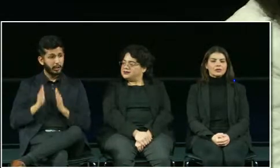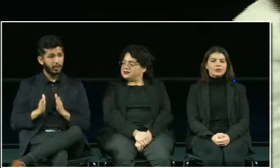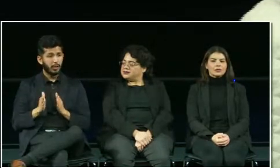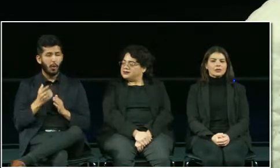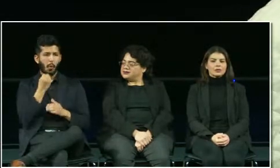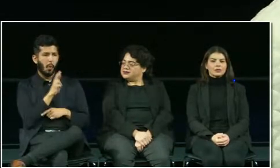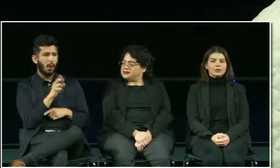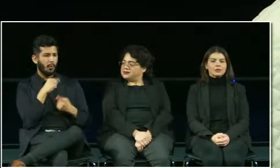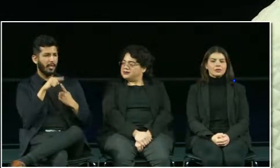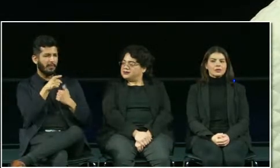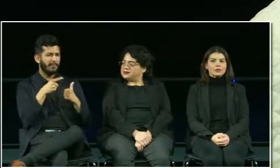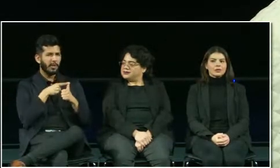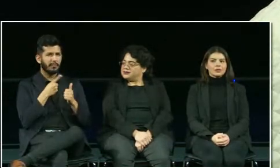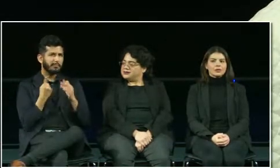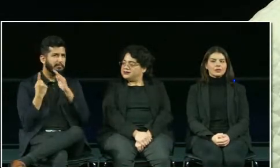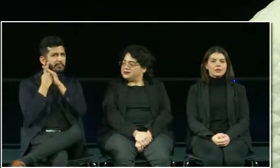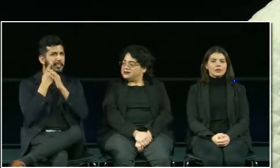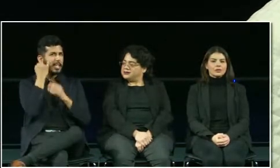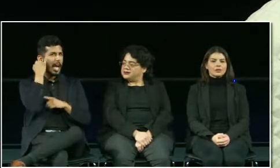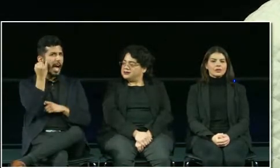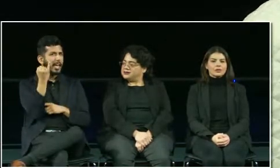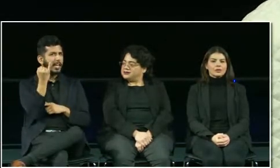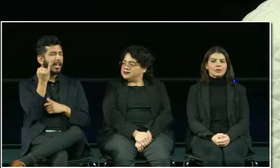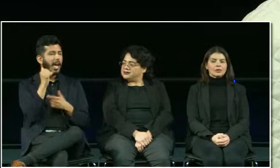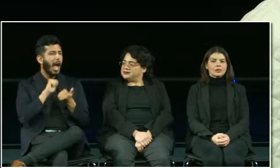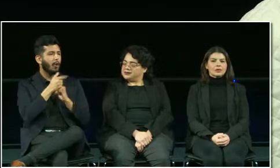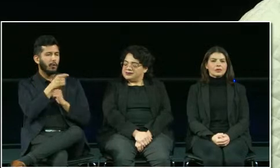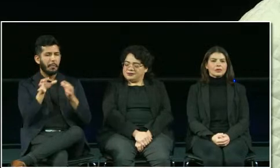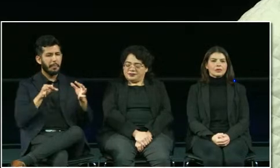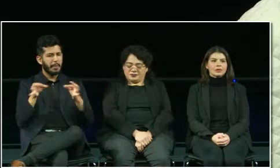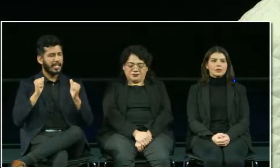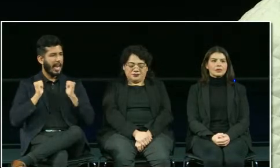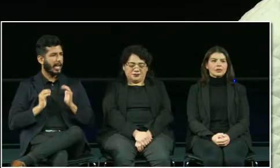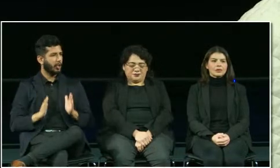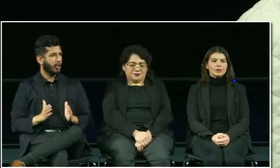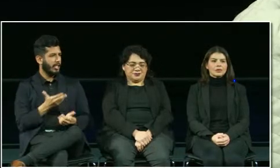conception in terms of how you cast the film?